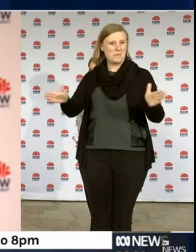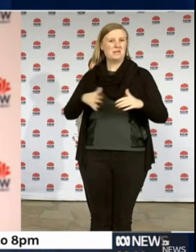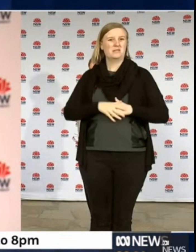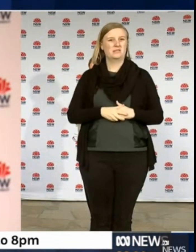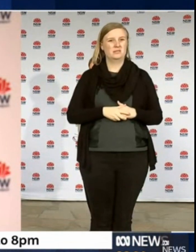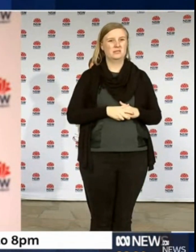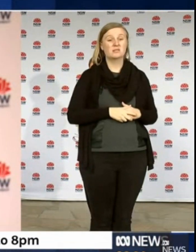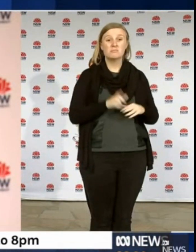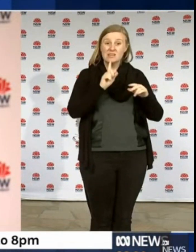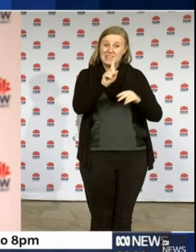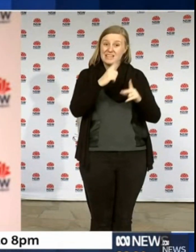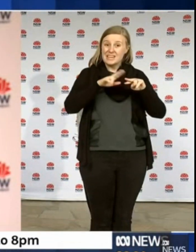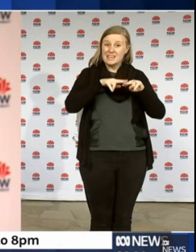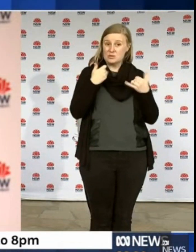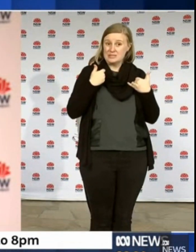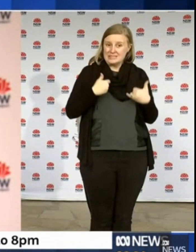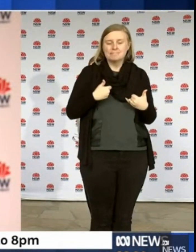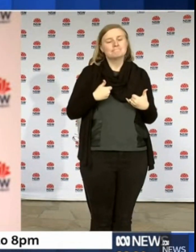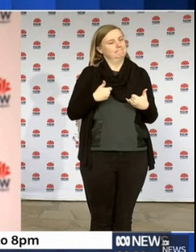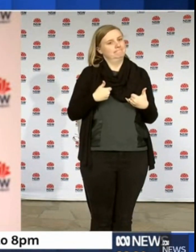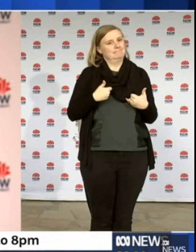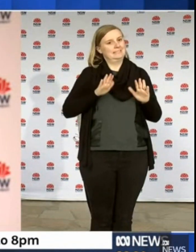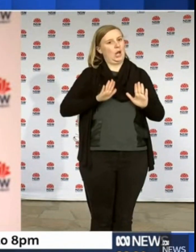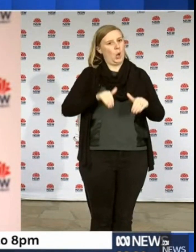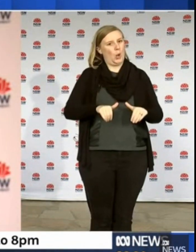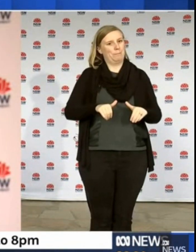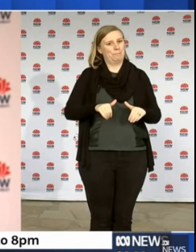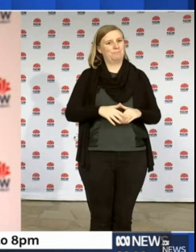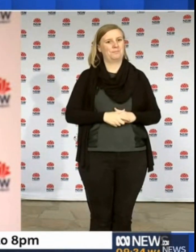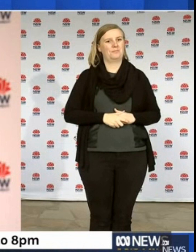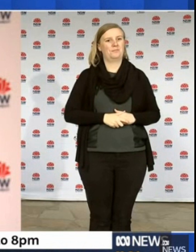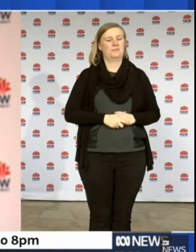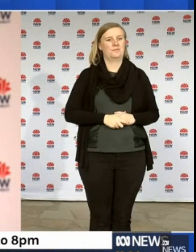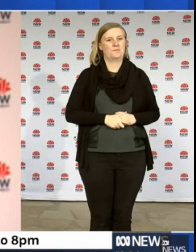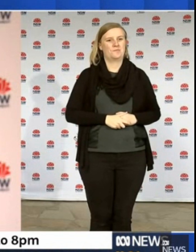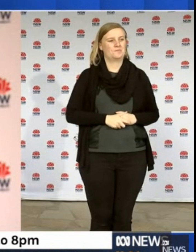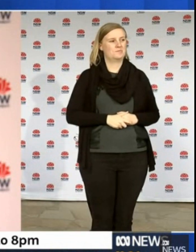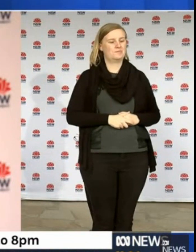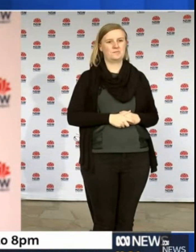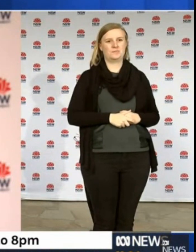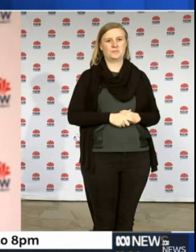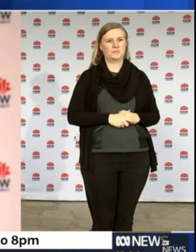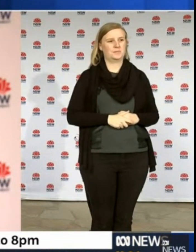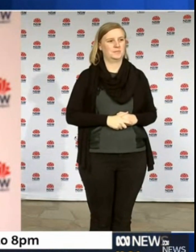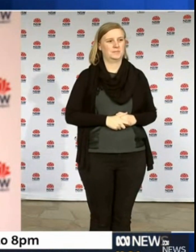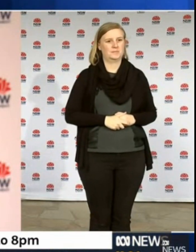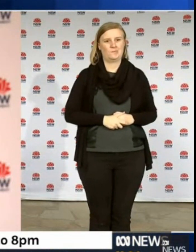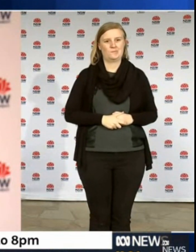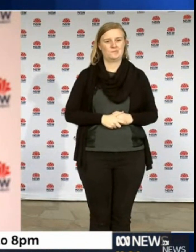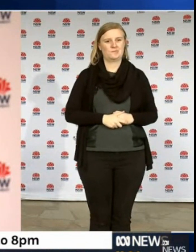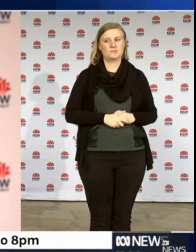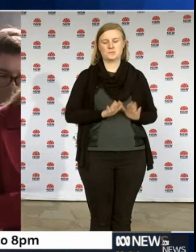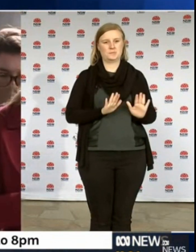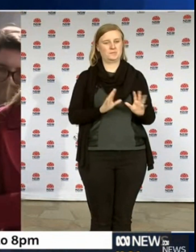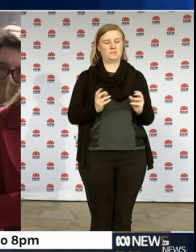If you have a symptom or are deemed to be a close contact, you shouldn't turn up, because we don't want that infection rate to increase. Who specifically are you frustrated with,